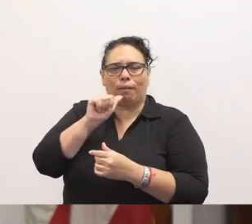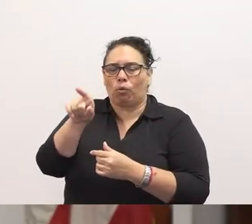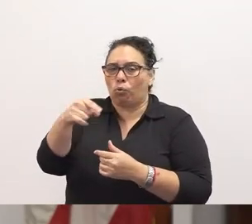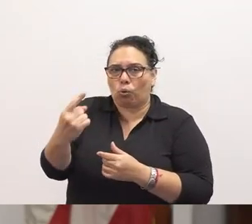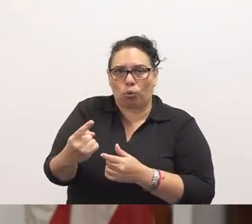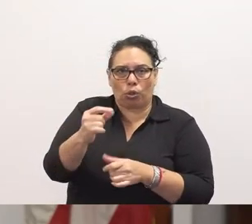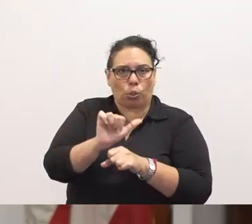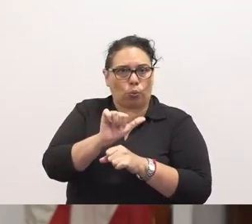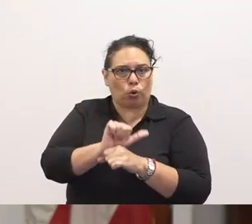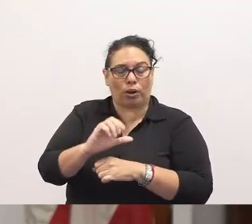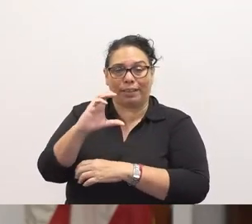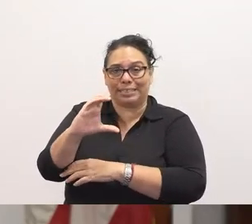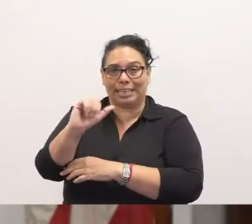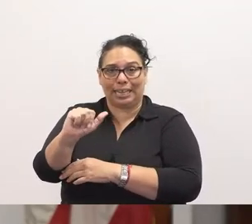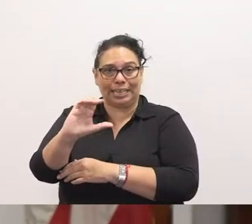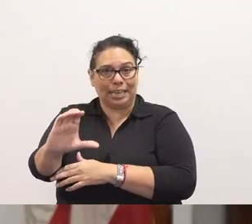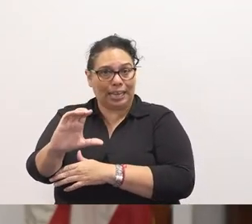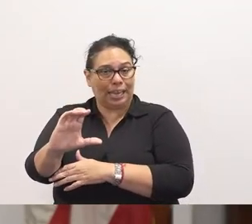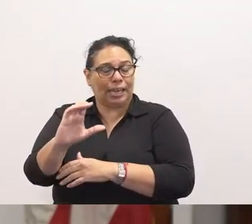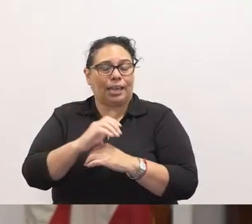the CAC and all